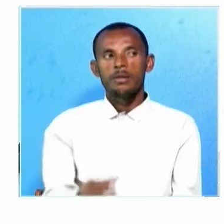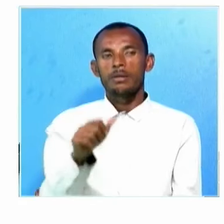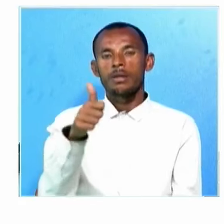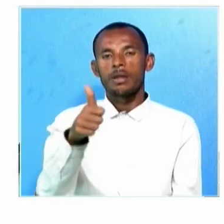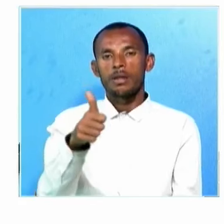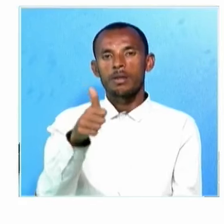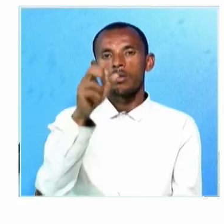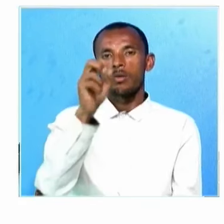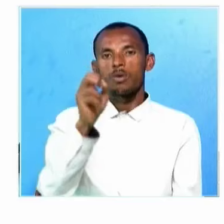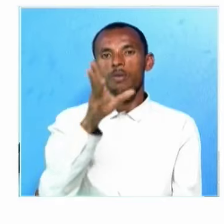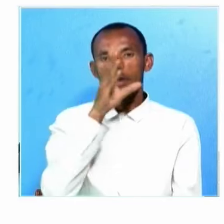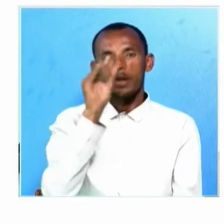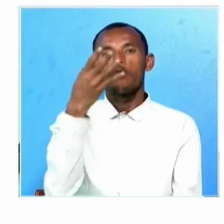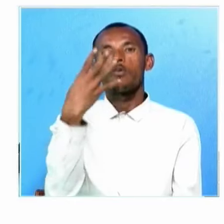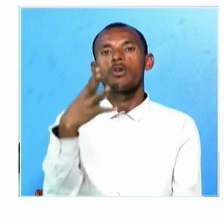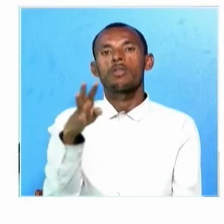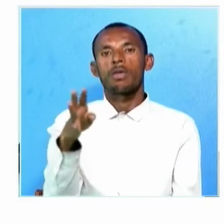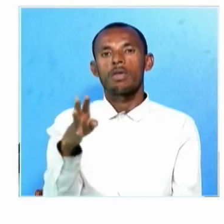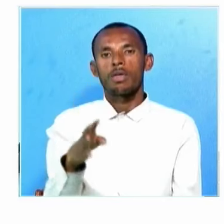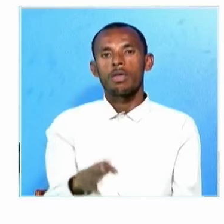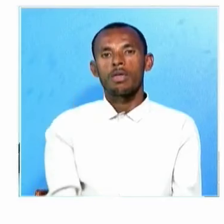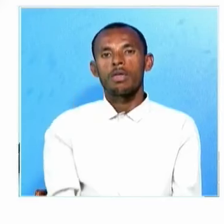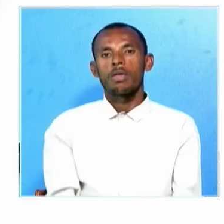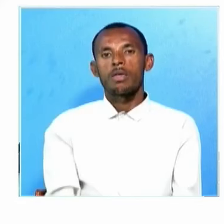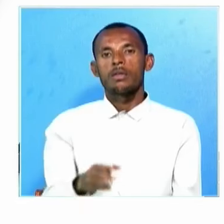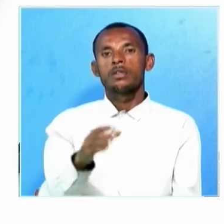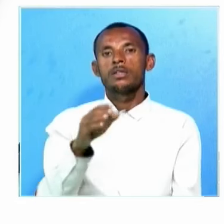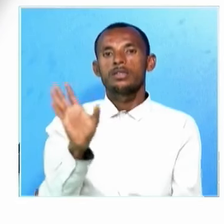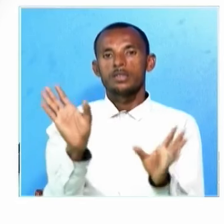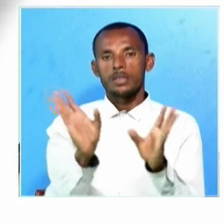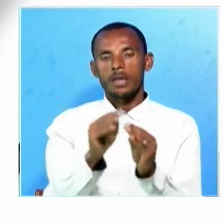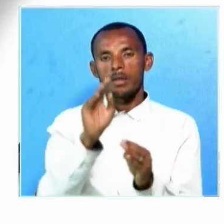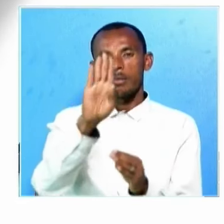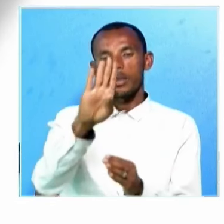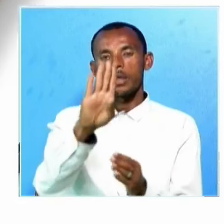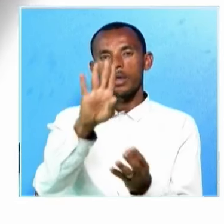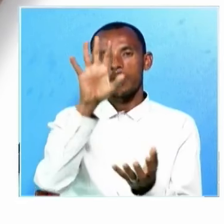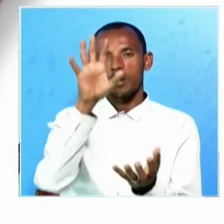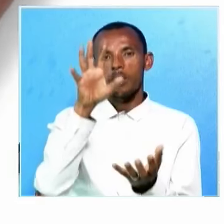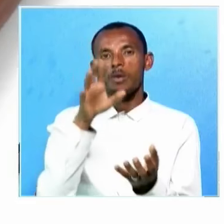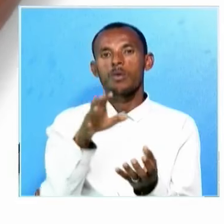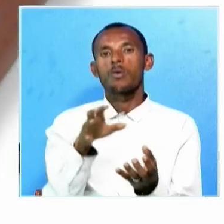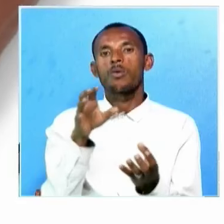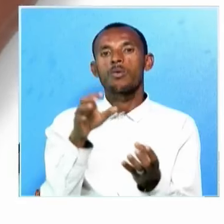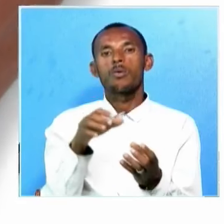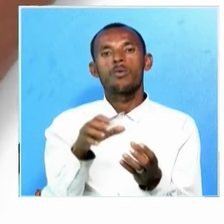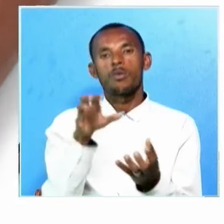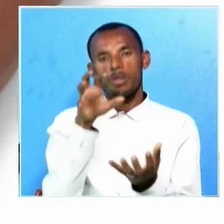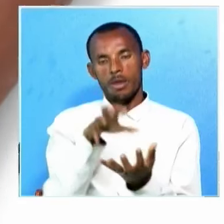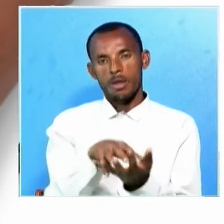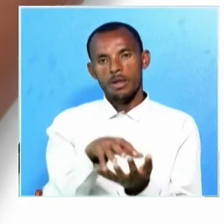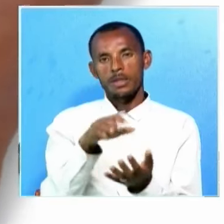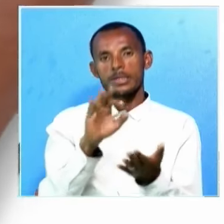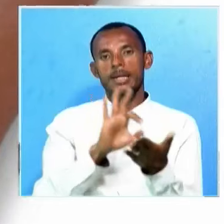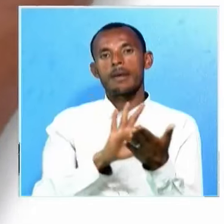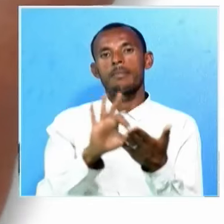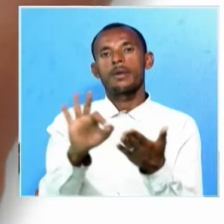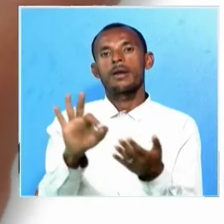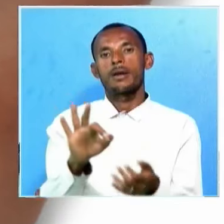12, 14. And set B contains the number